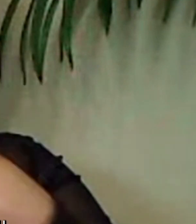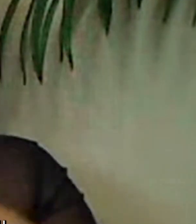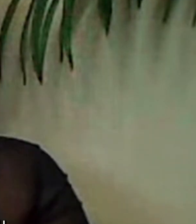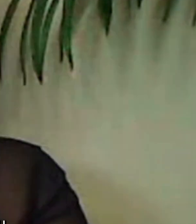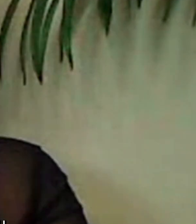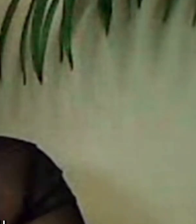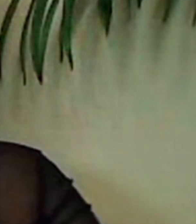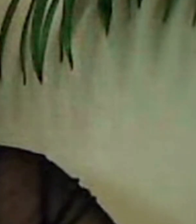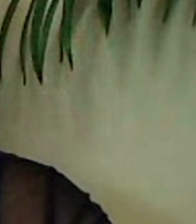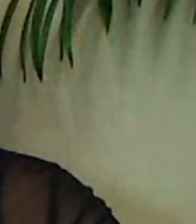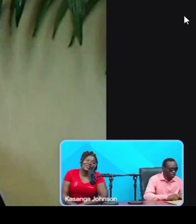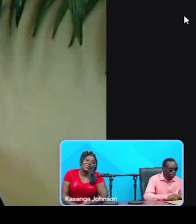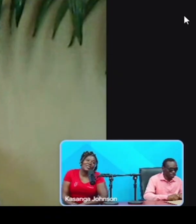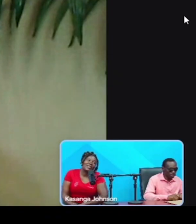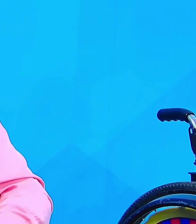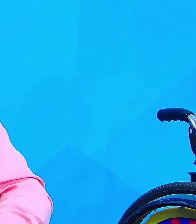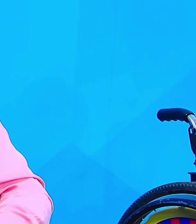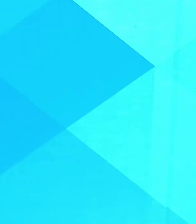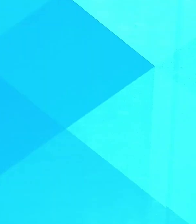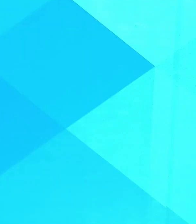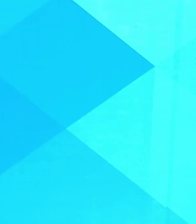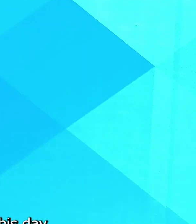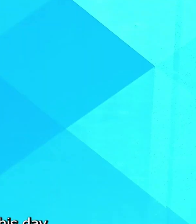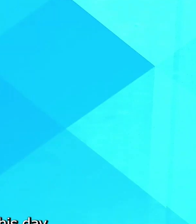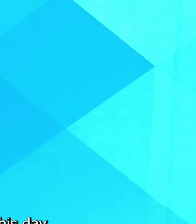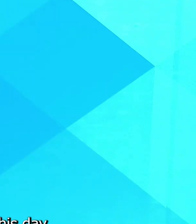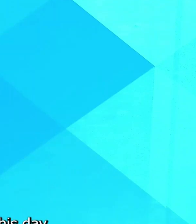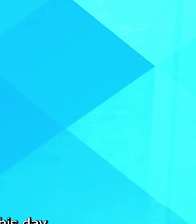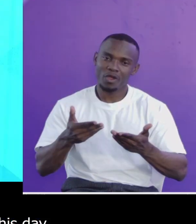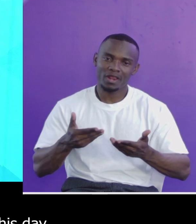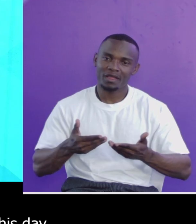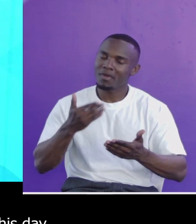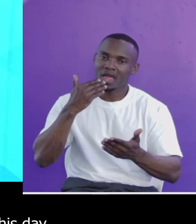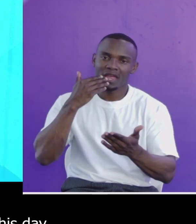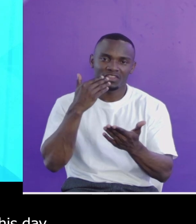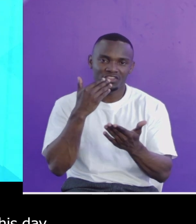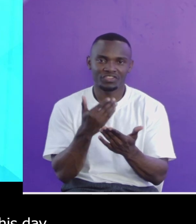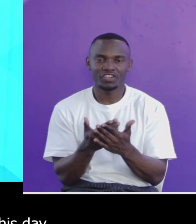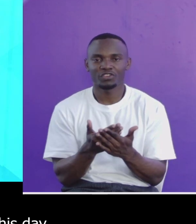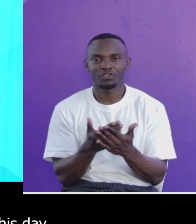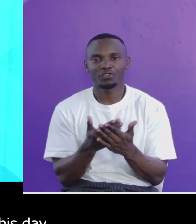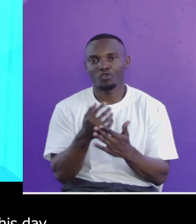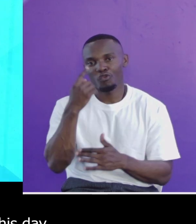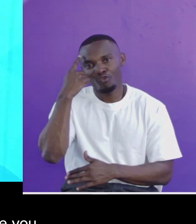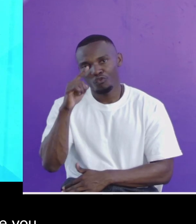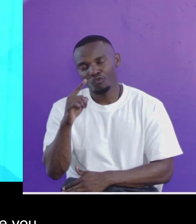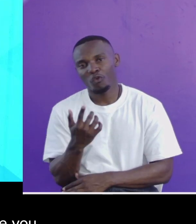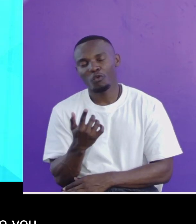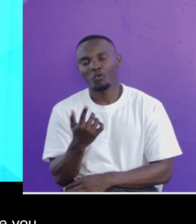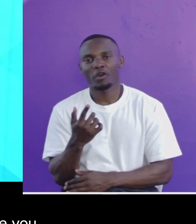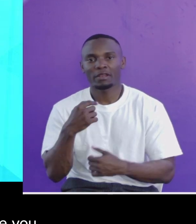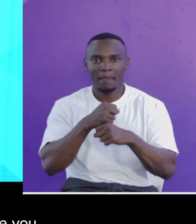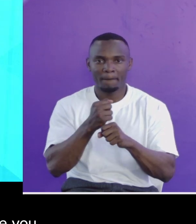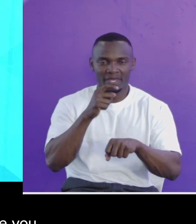to collaborate with you. Yes, you're welcome so much. Thank you so much for being with us this day, and